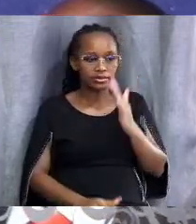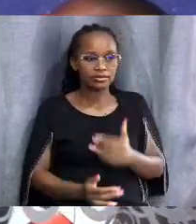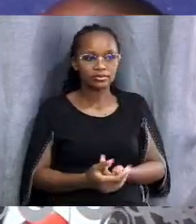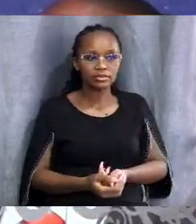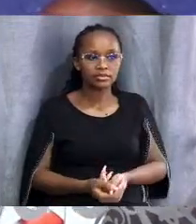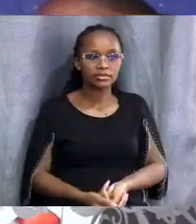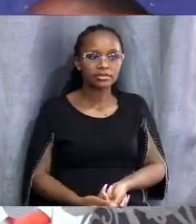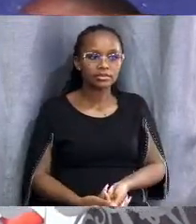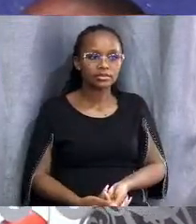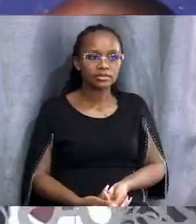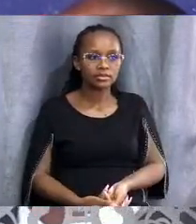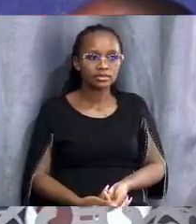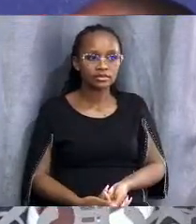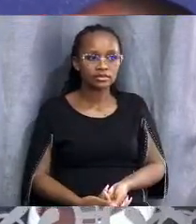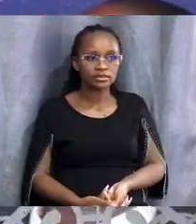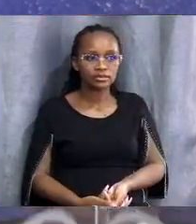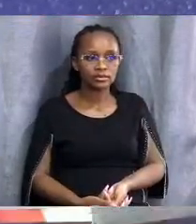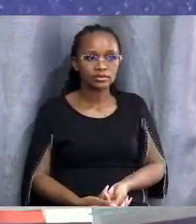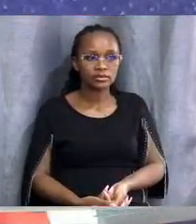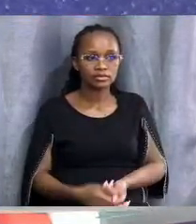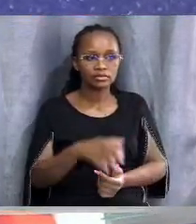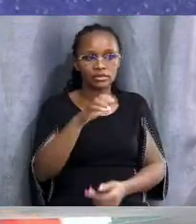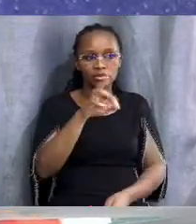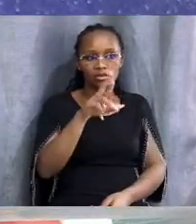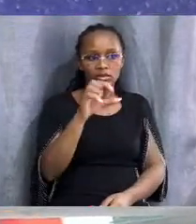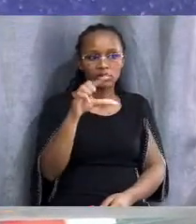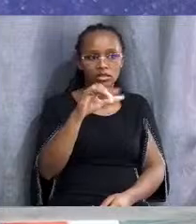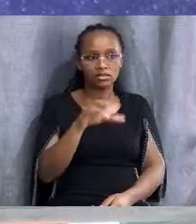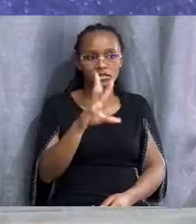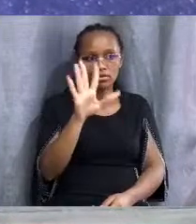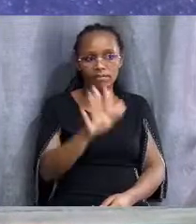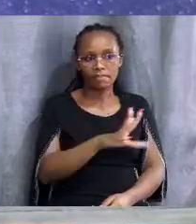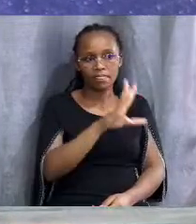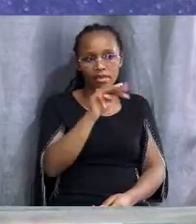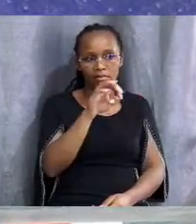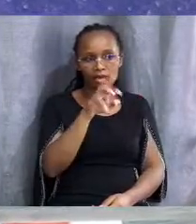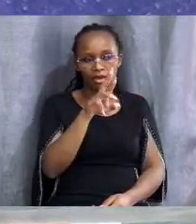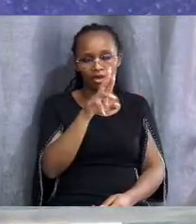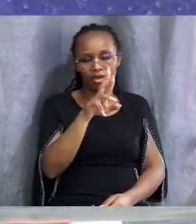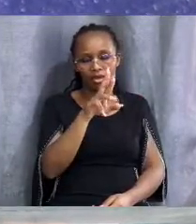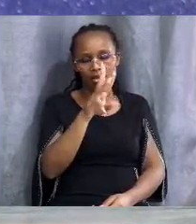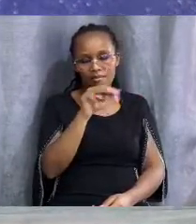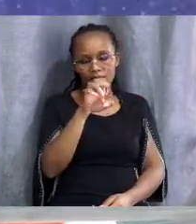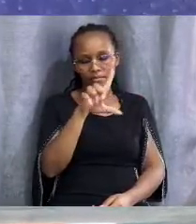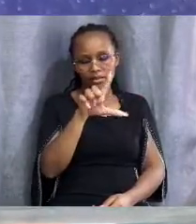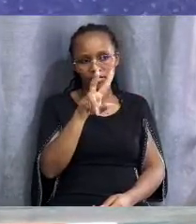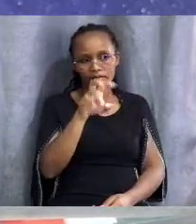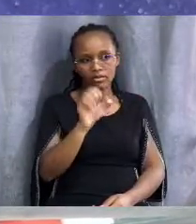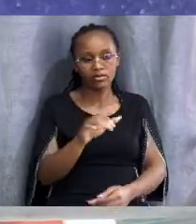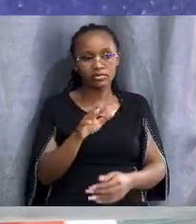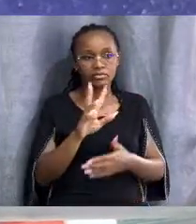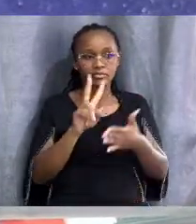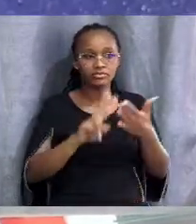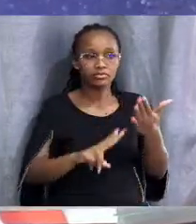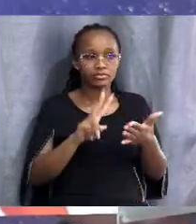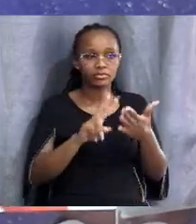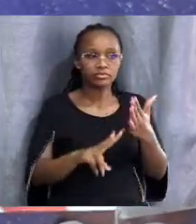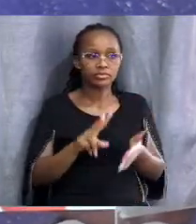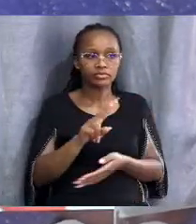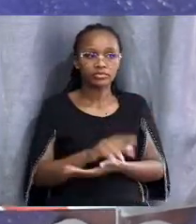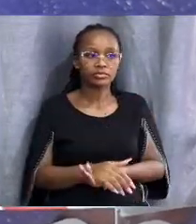And ntasoma eulogy ya Melvin Njoroge Mwangi. Ruganorua Melvin